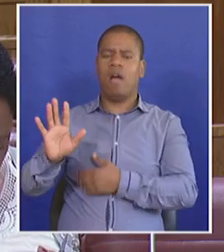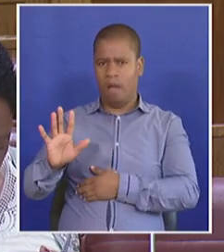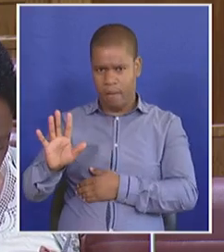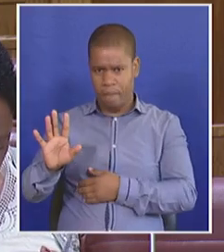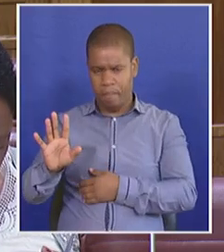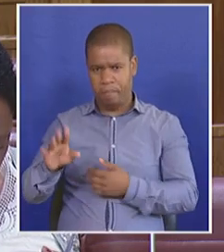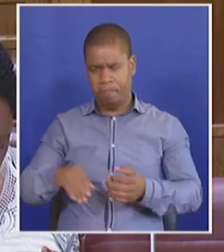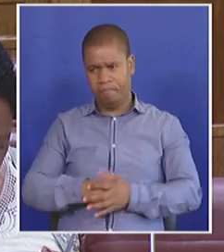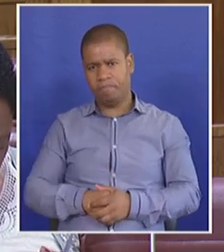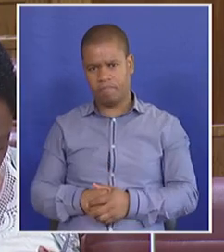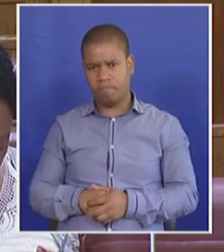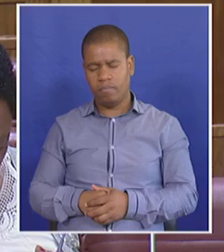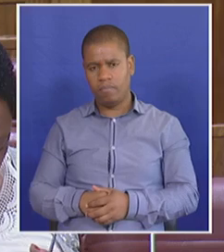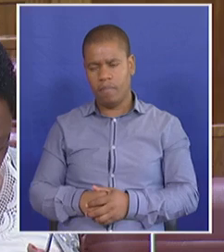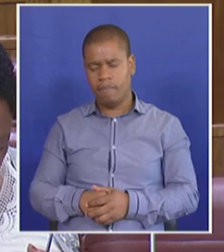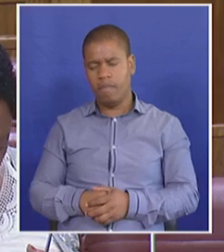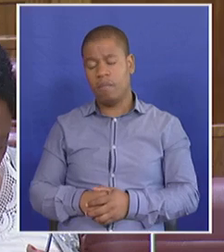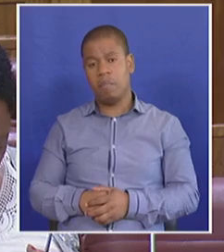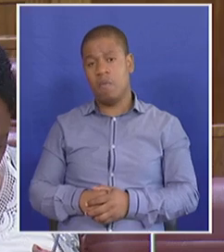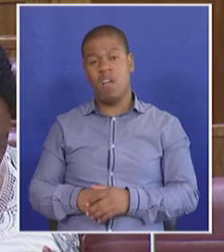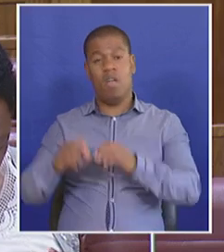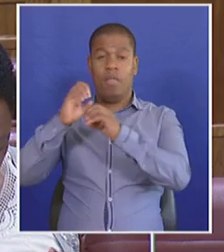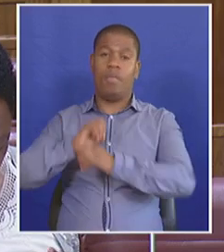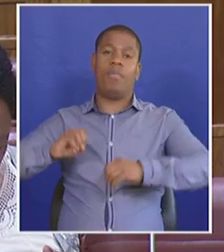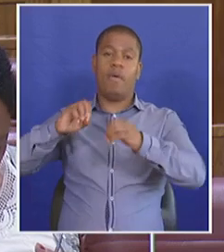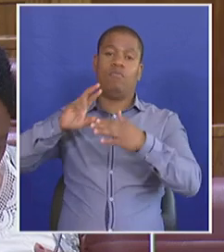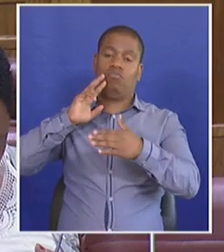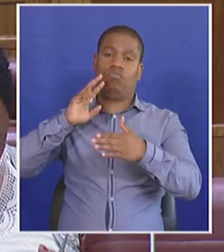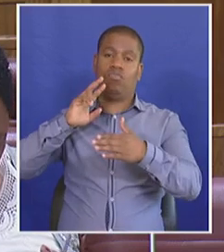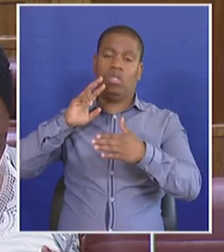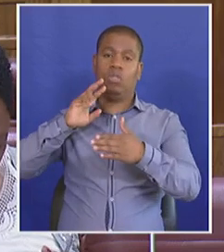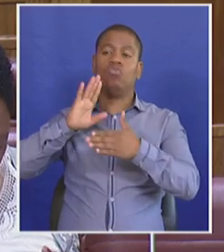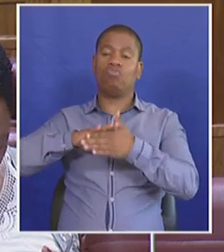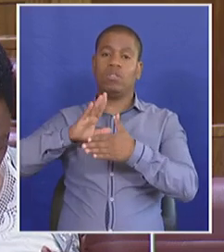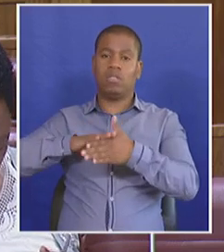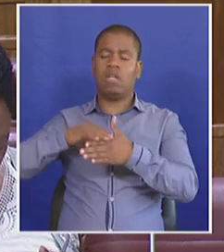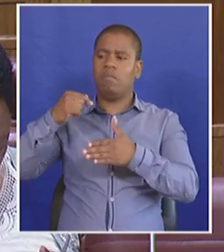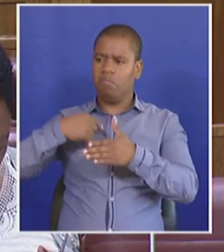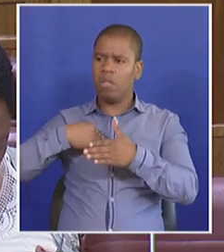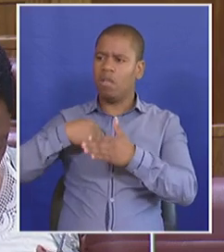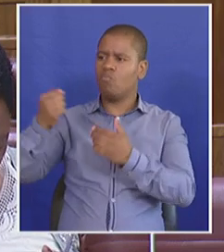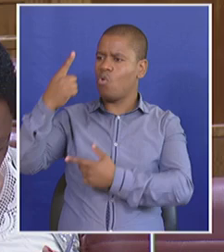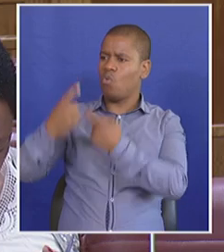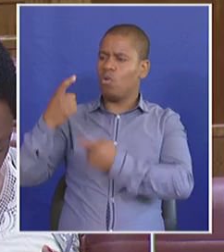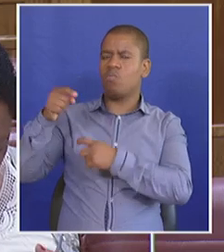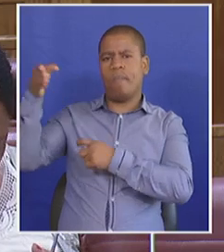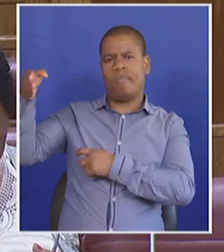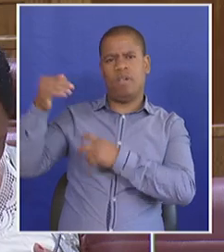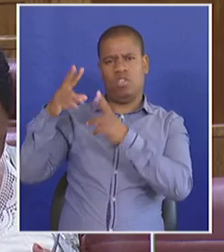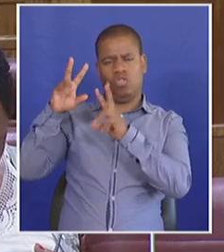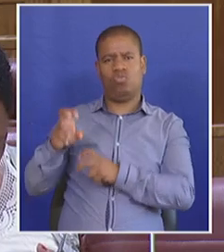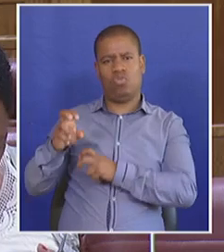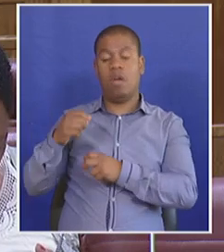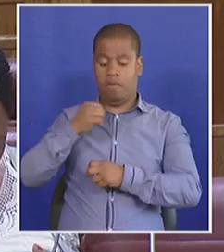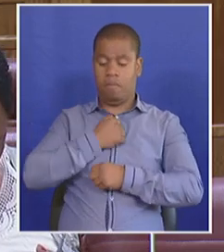per se. And there's no reason why I should have been consulted around legal issues, really. My